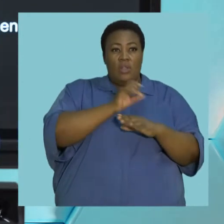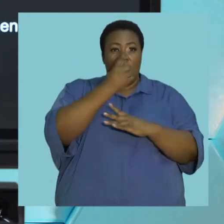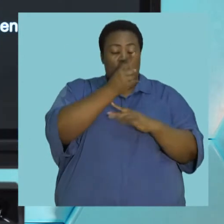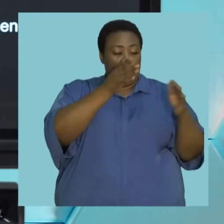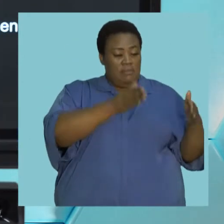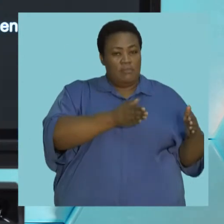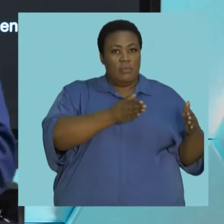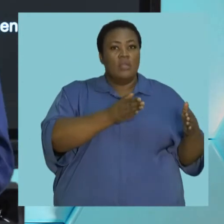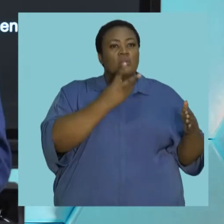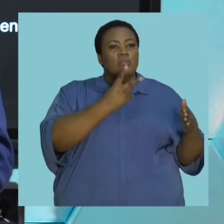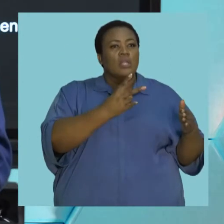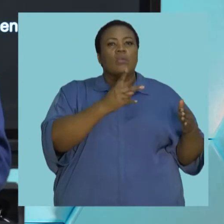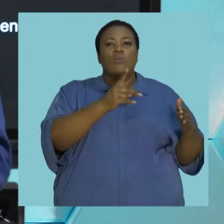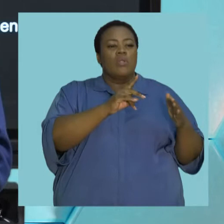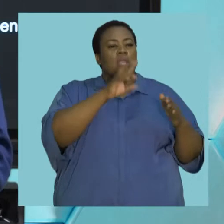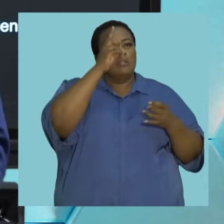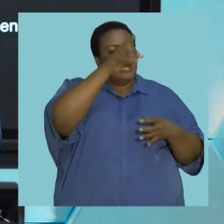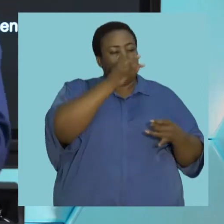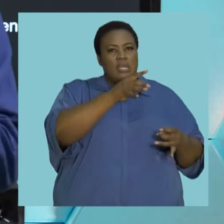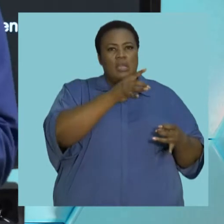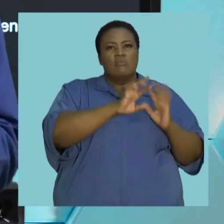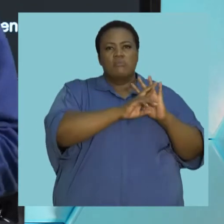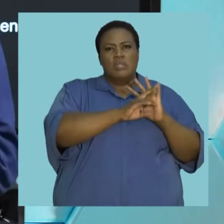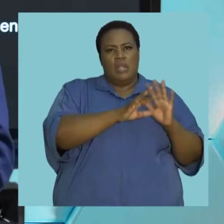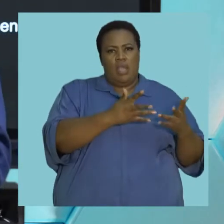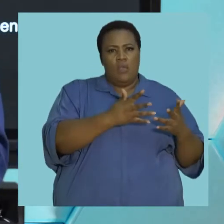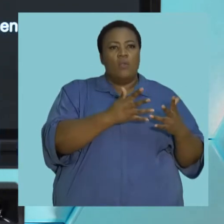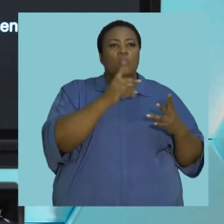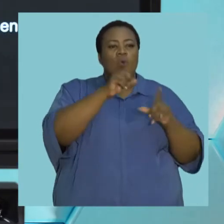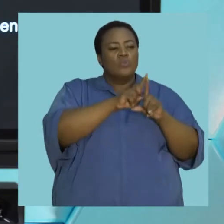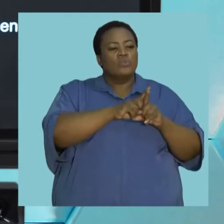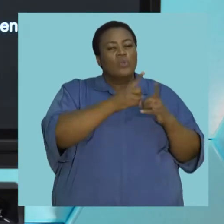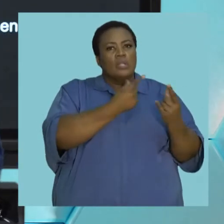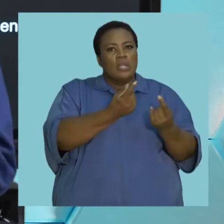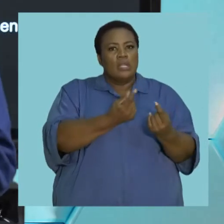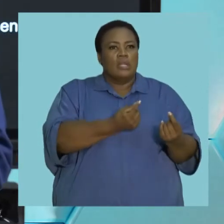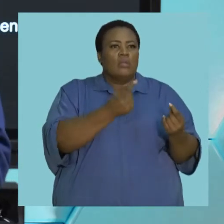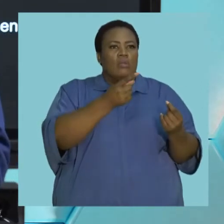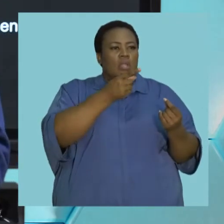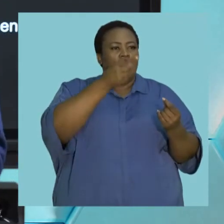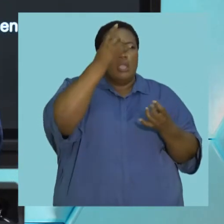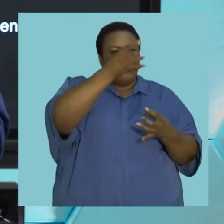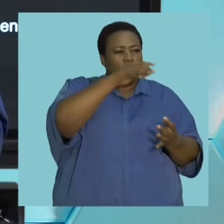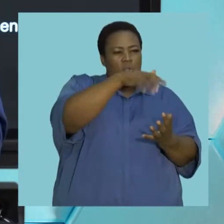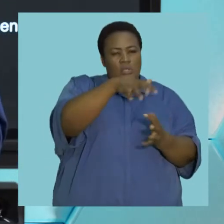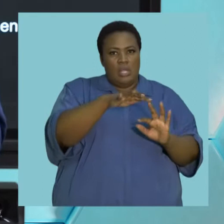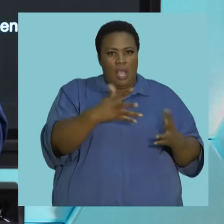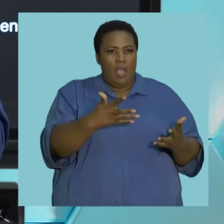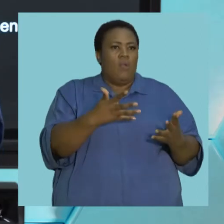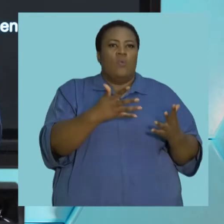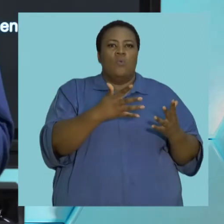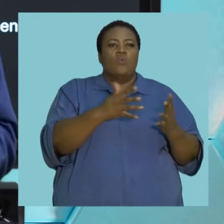at how we represent data. So we've looked at different types of data. We've looked at how to collect information. We also mentioned